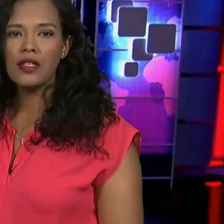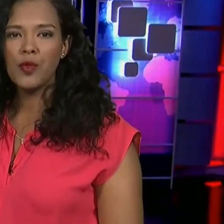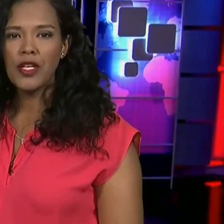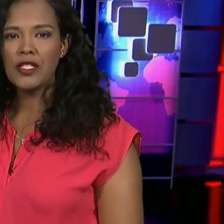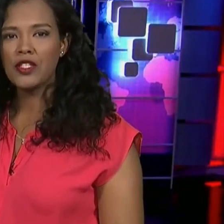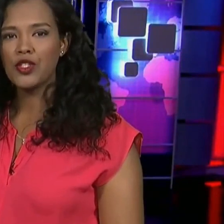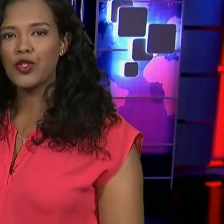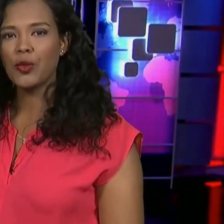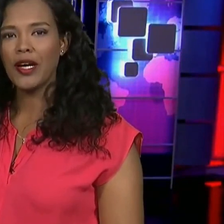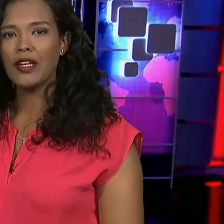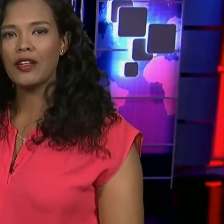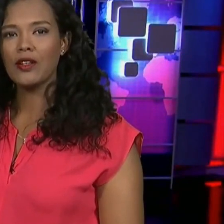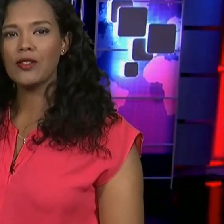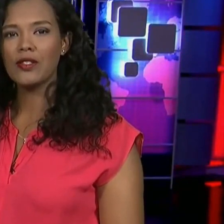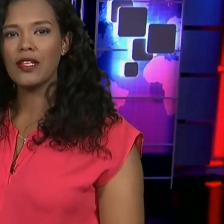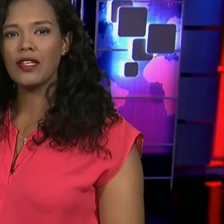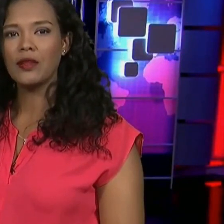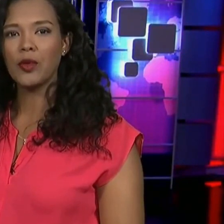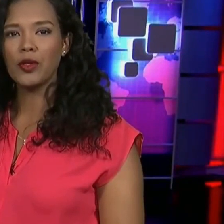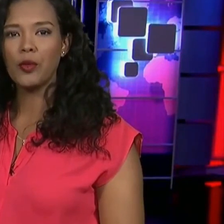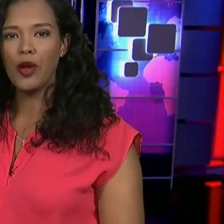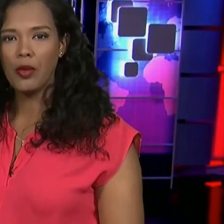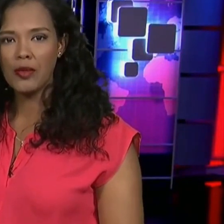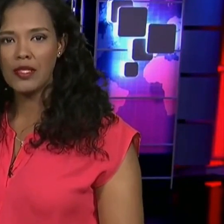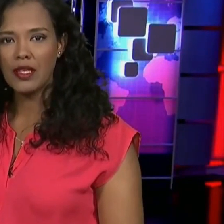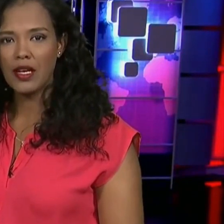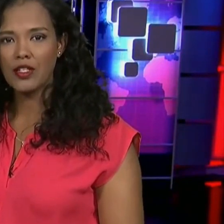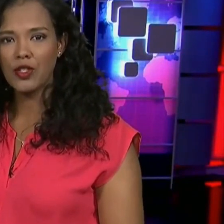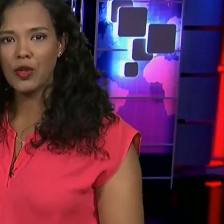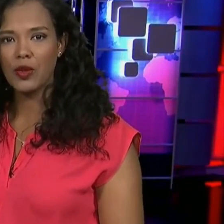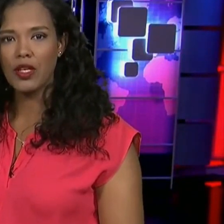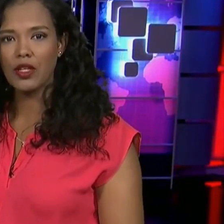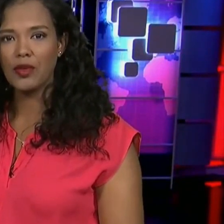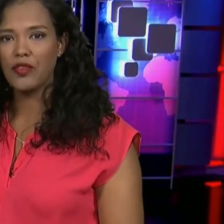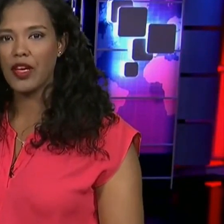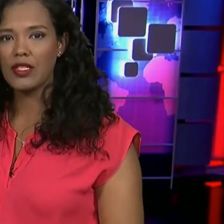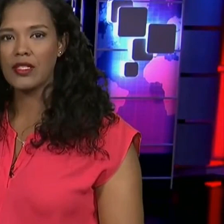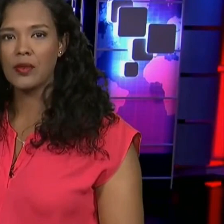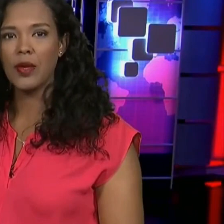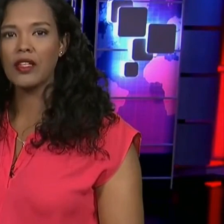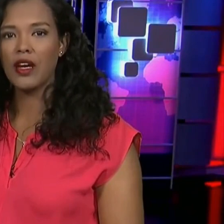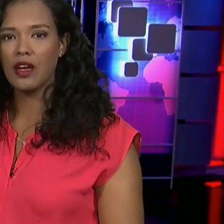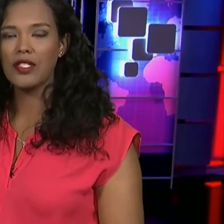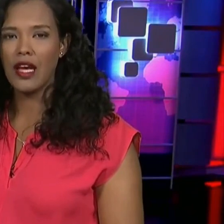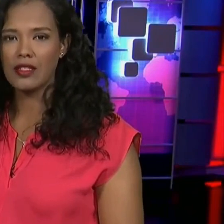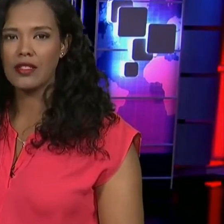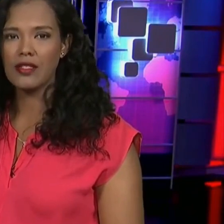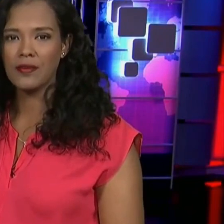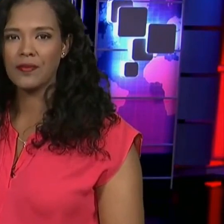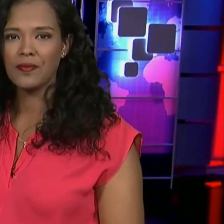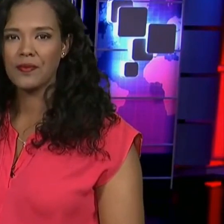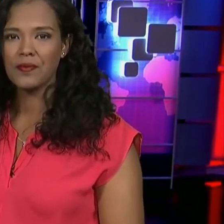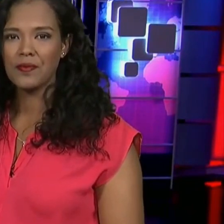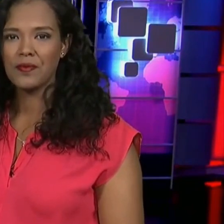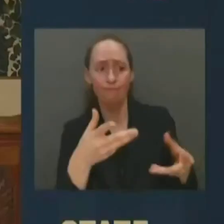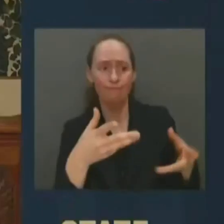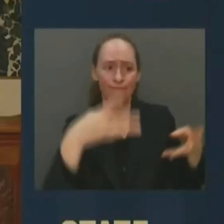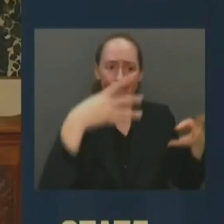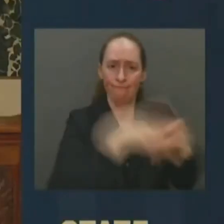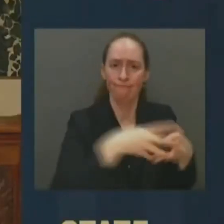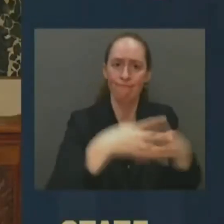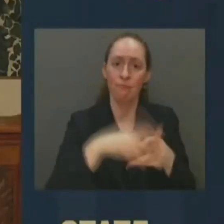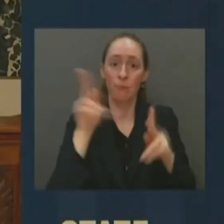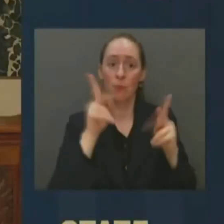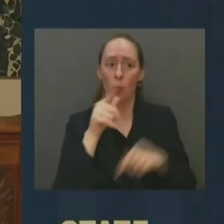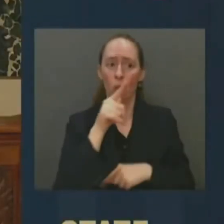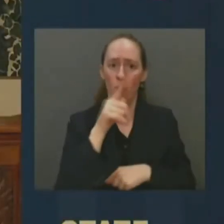United States President Joe Biden also said that border problems in the country will not be fixed by the Congress acts. We've launched